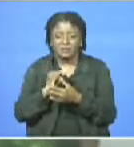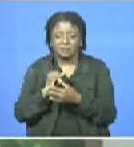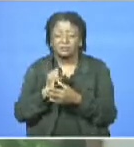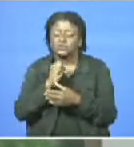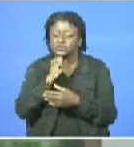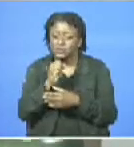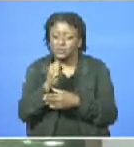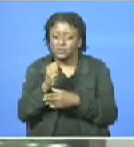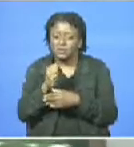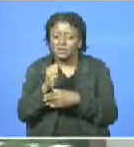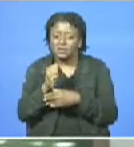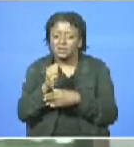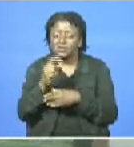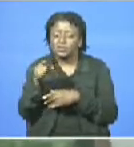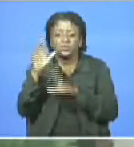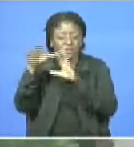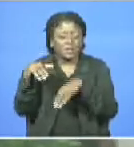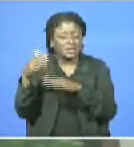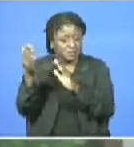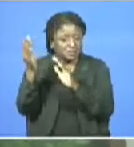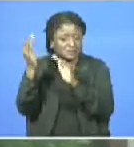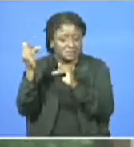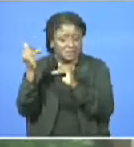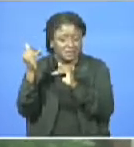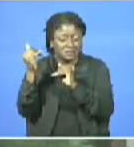the end of the day, what you can expect